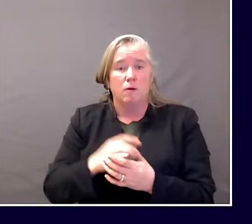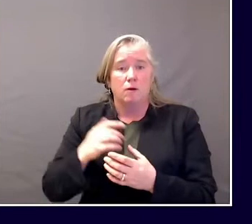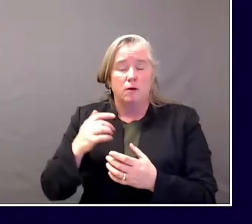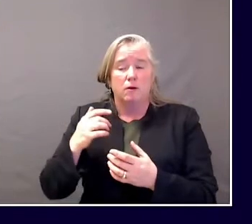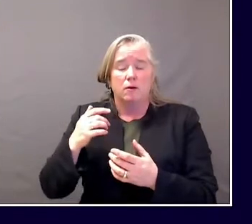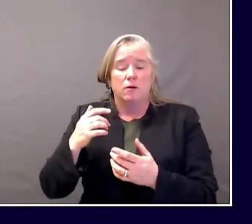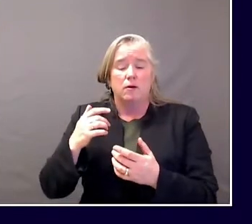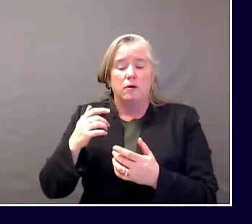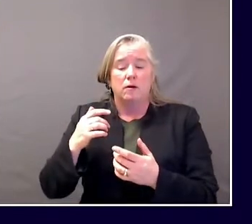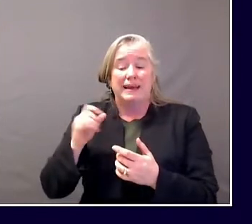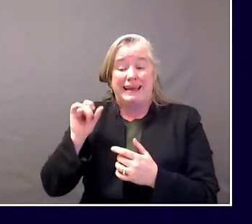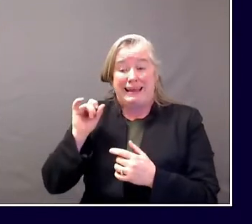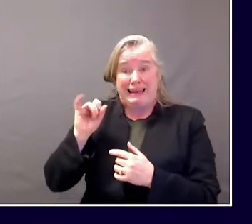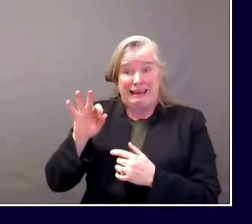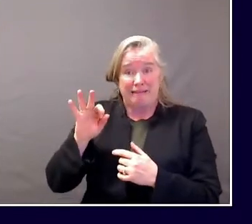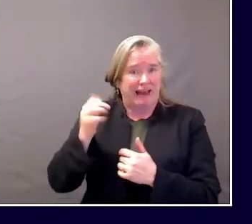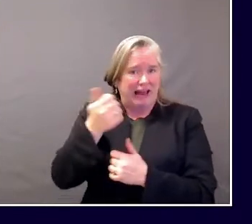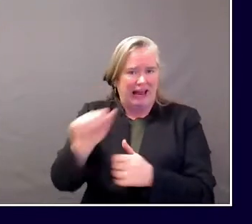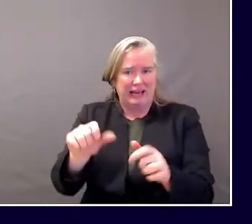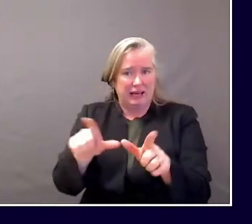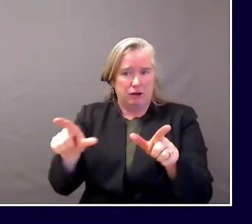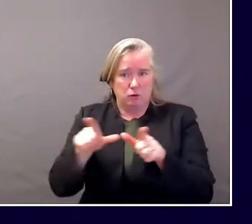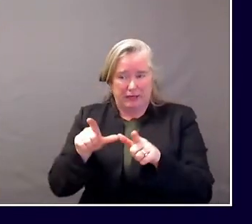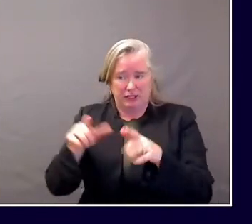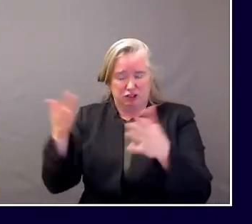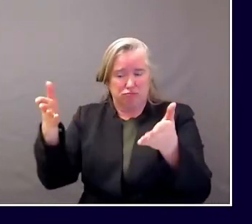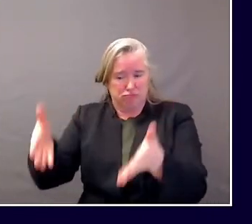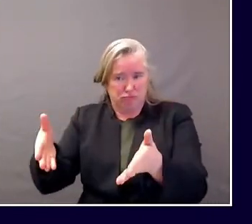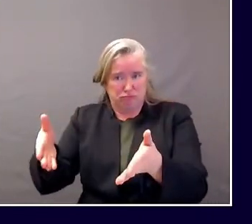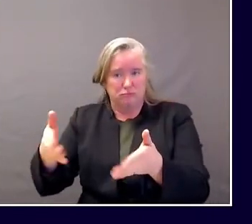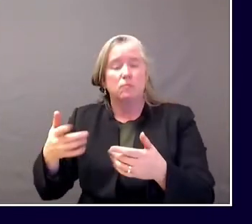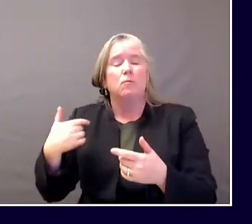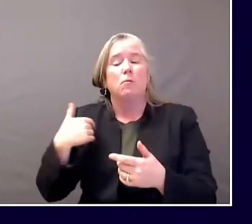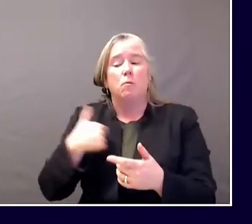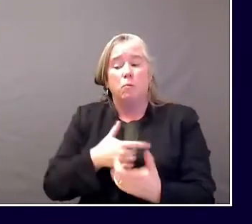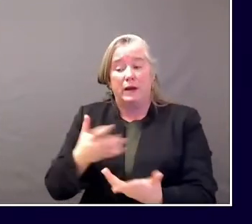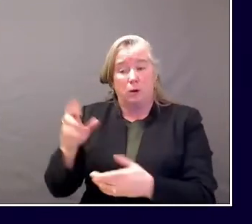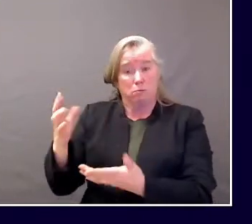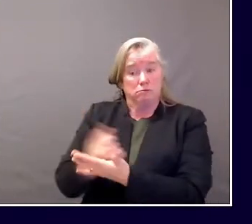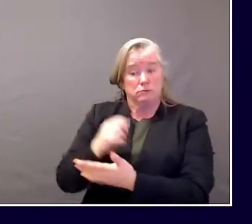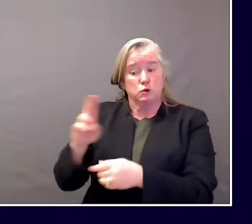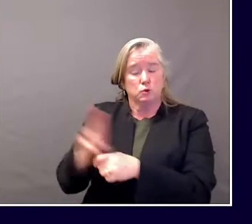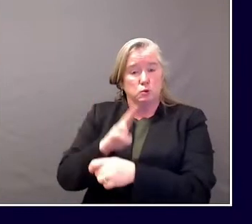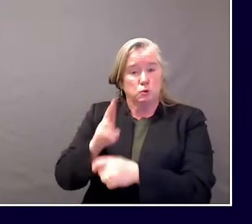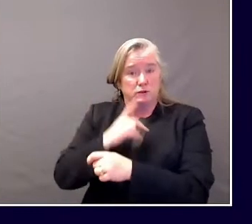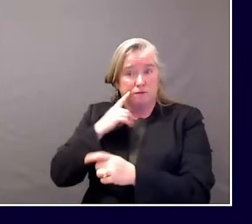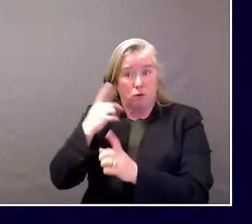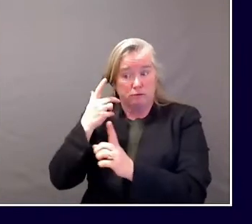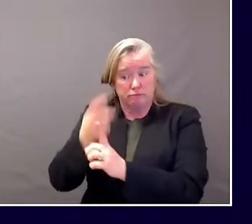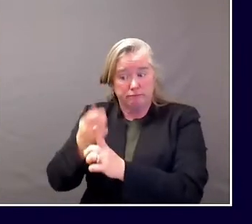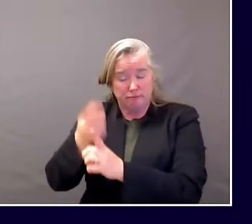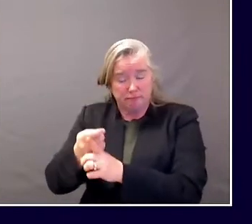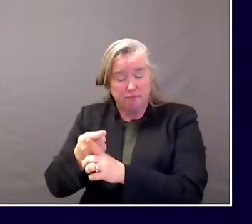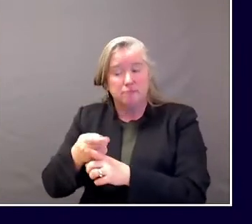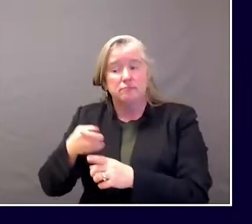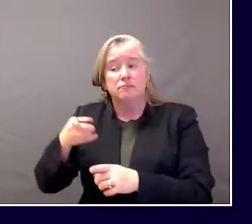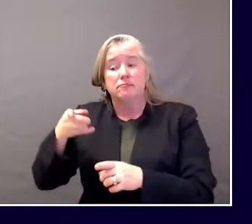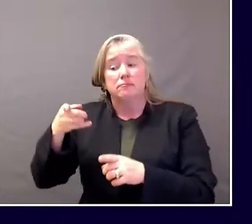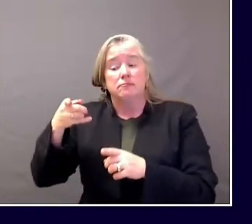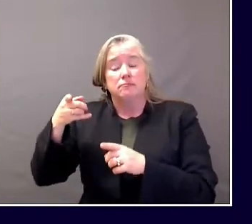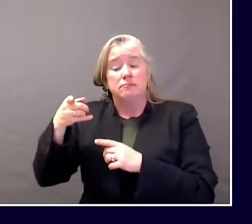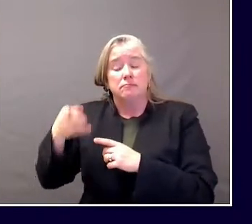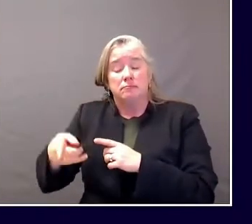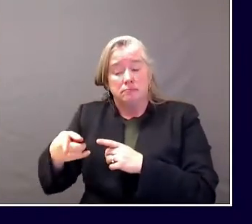to administer at these sites on a daily basis, whether the, say, school gymnasium has the